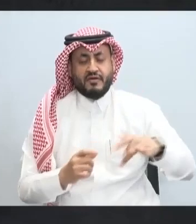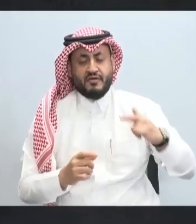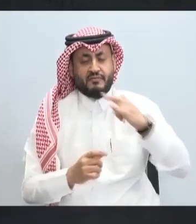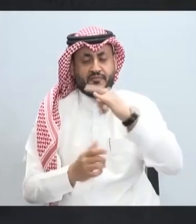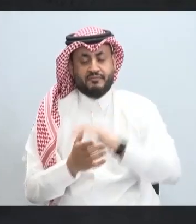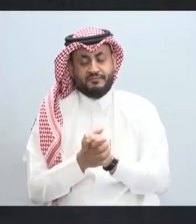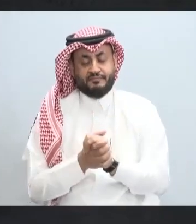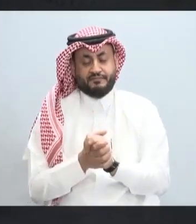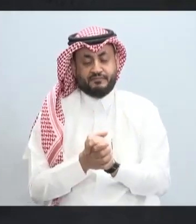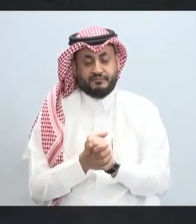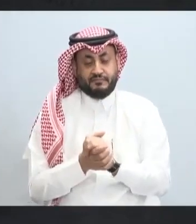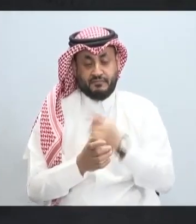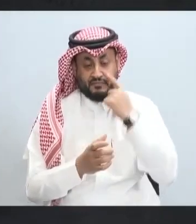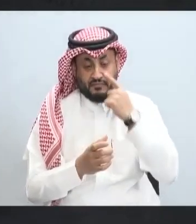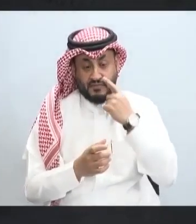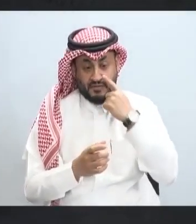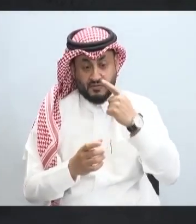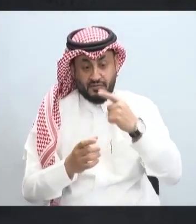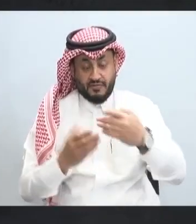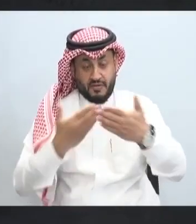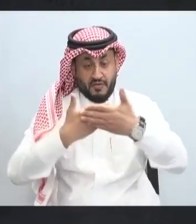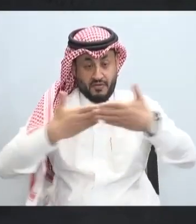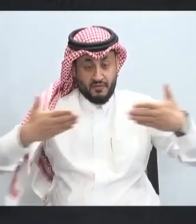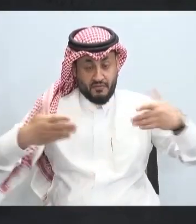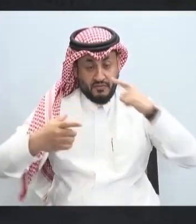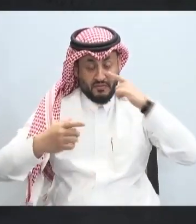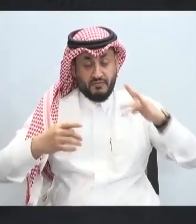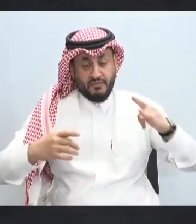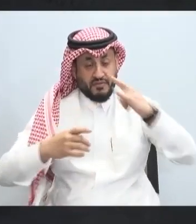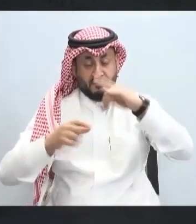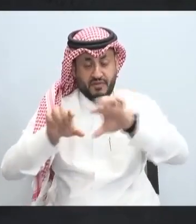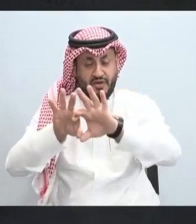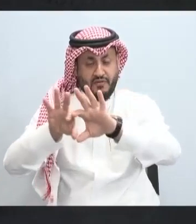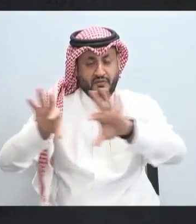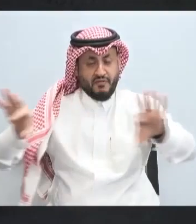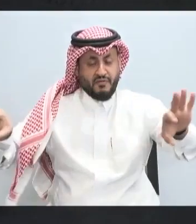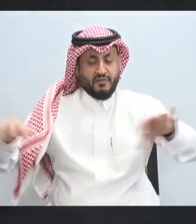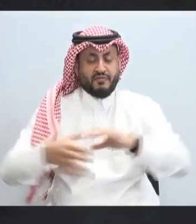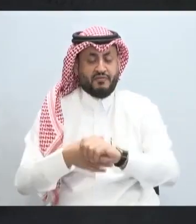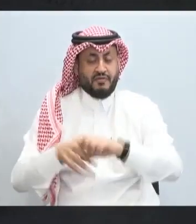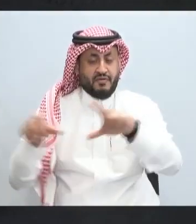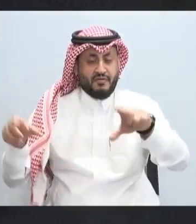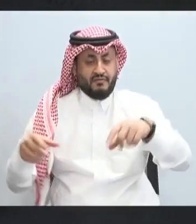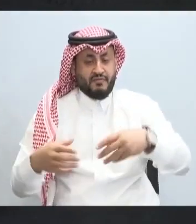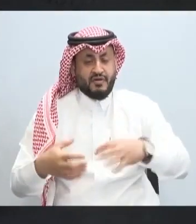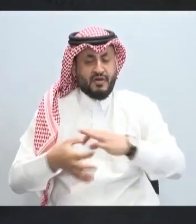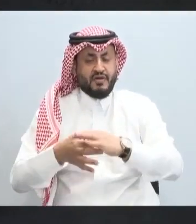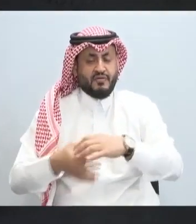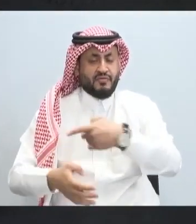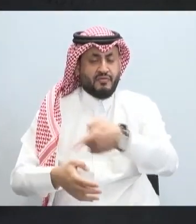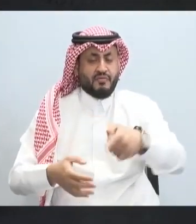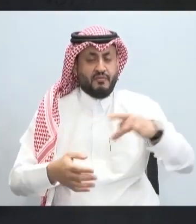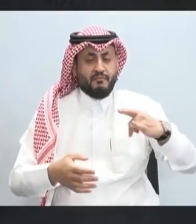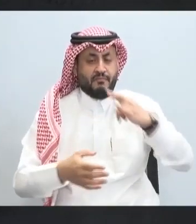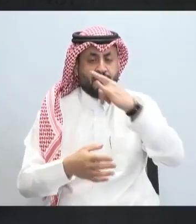plane. And usually you can see the plane and you can see the aisle that leads you to this